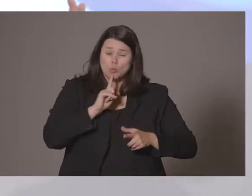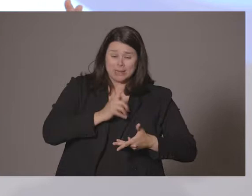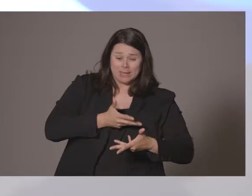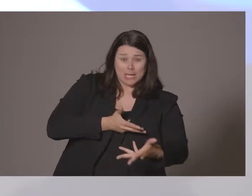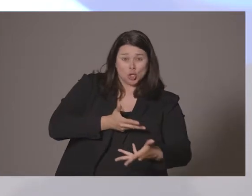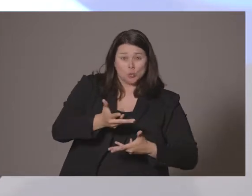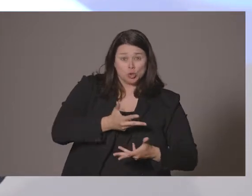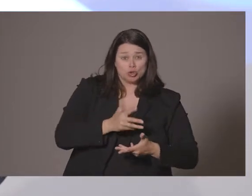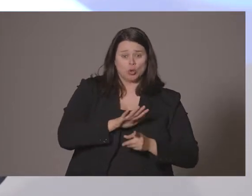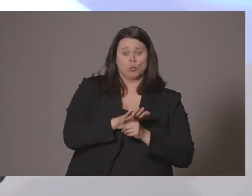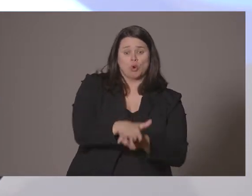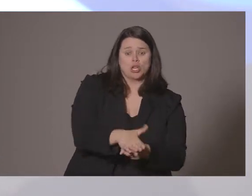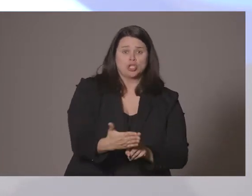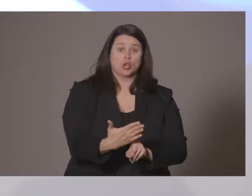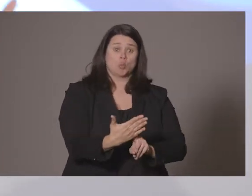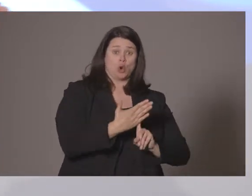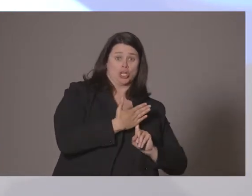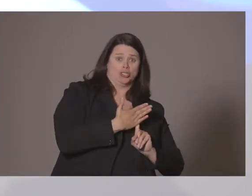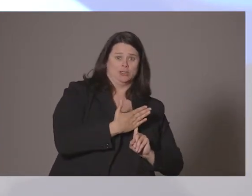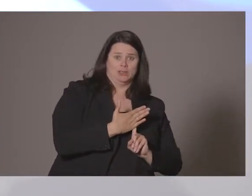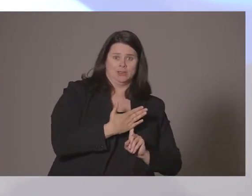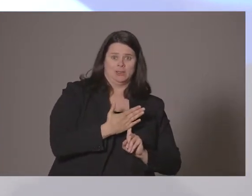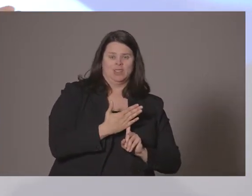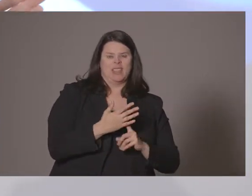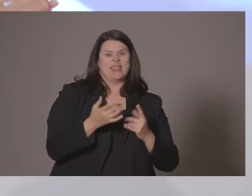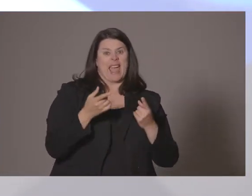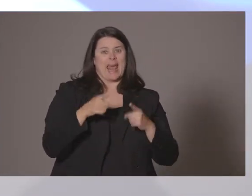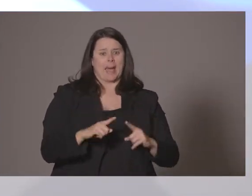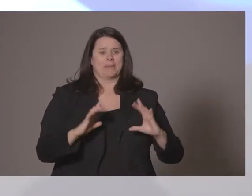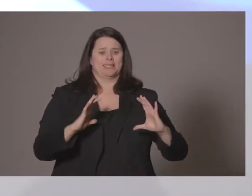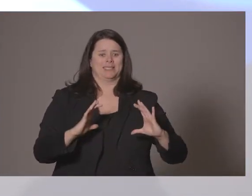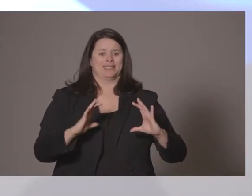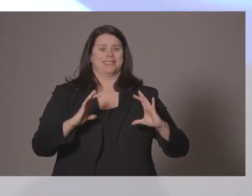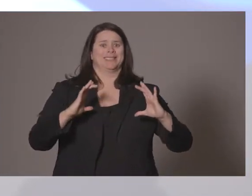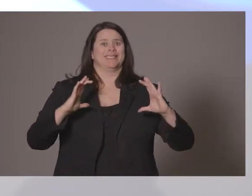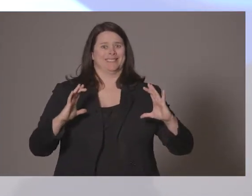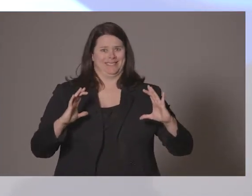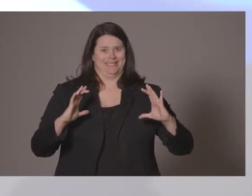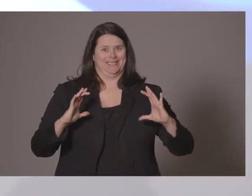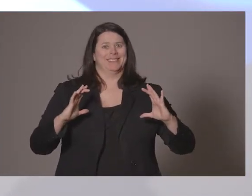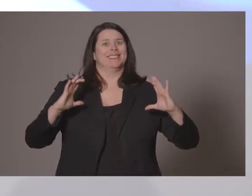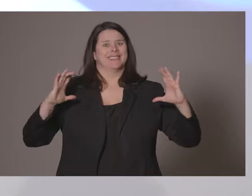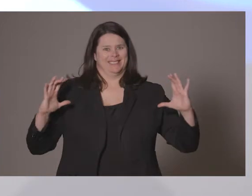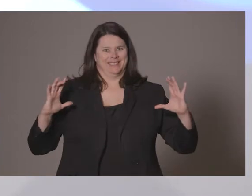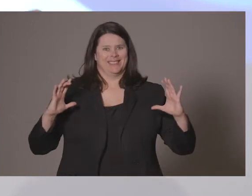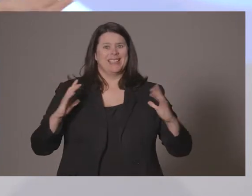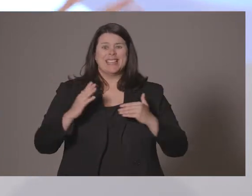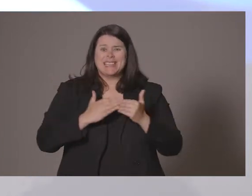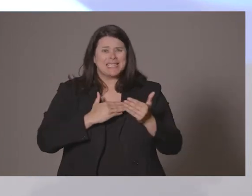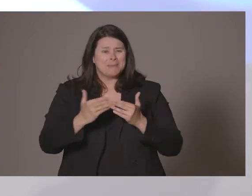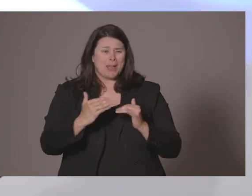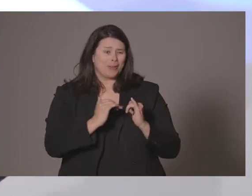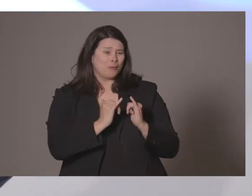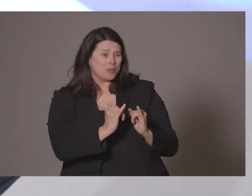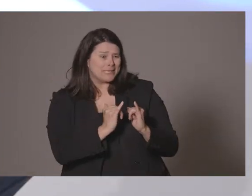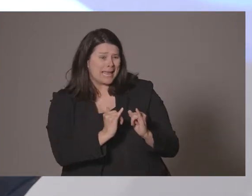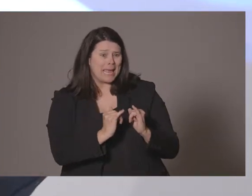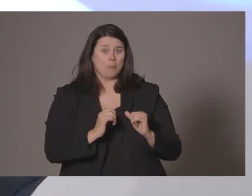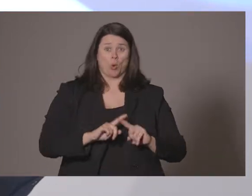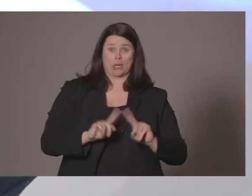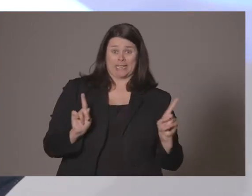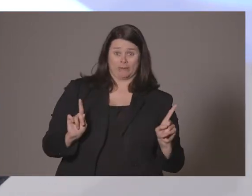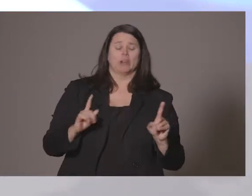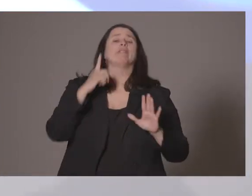interpersonal oppression and interpersonal violence happens on the same side of demographics as well. So again, using gender as